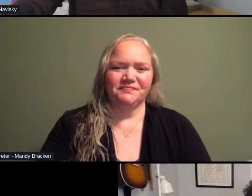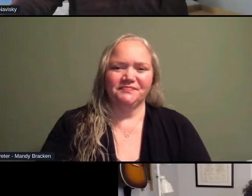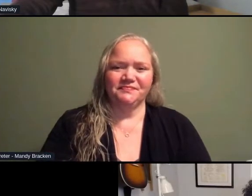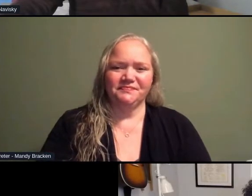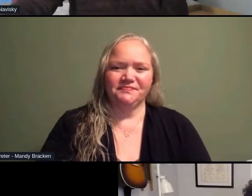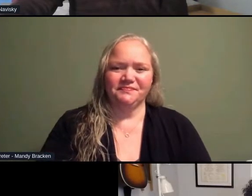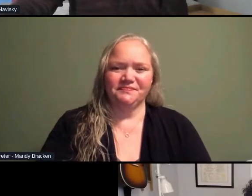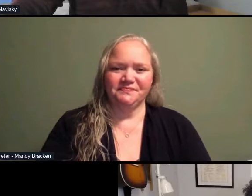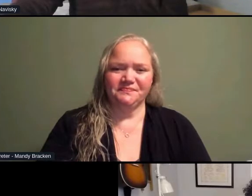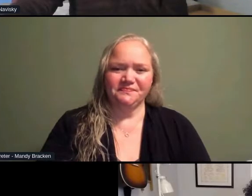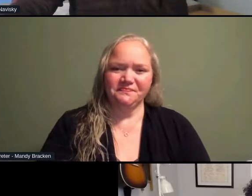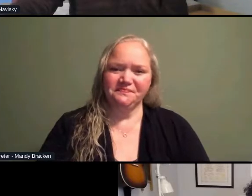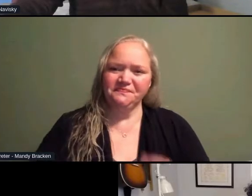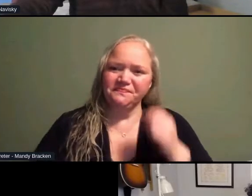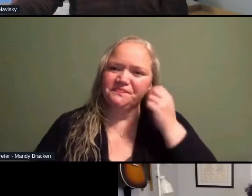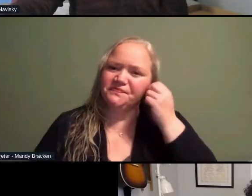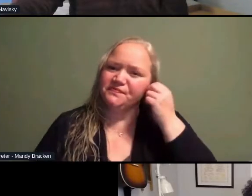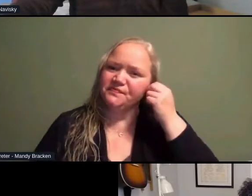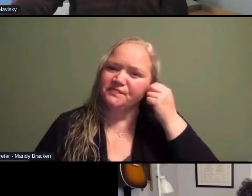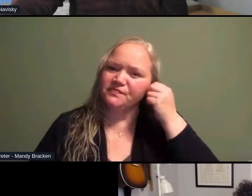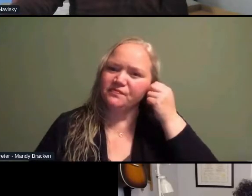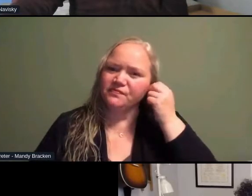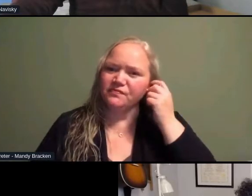Are we picking people or what?